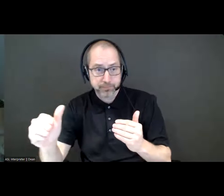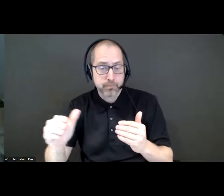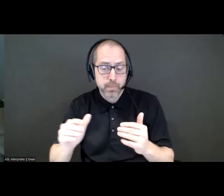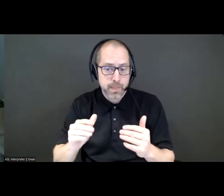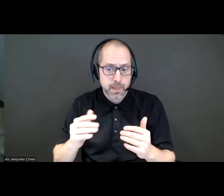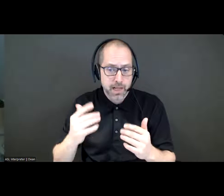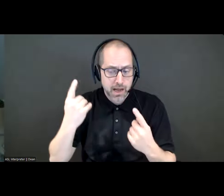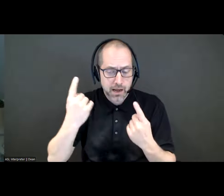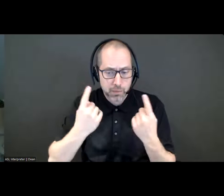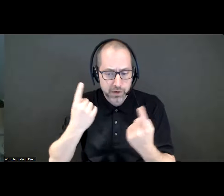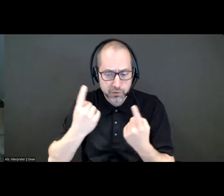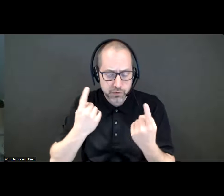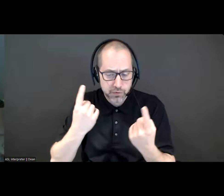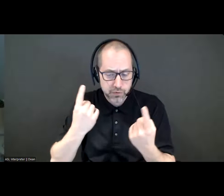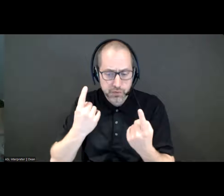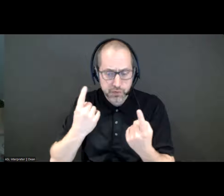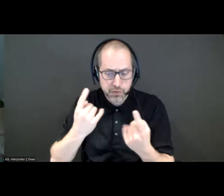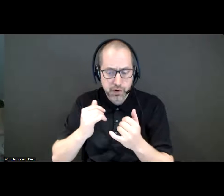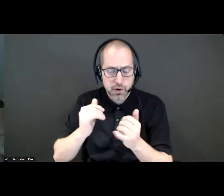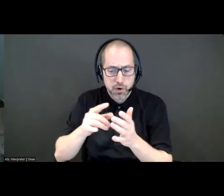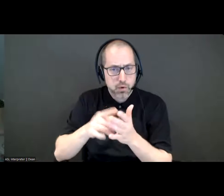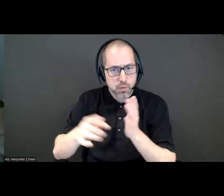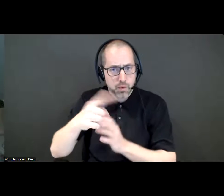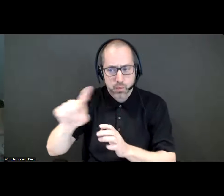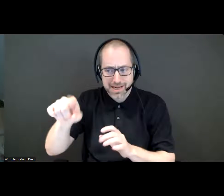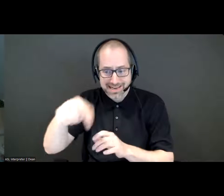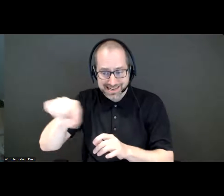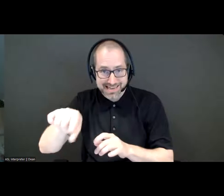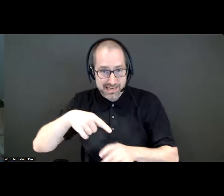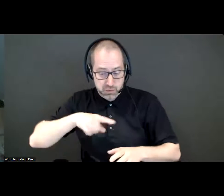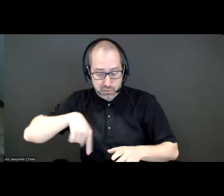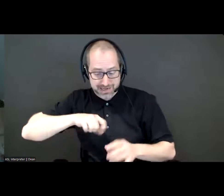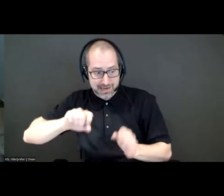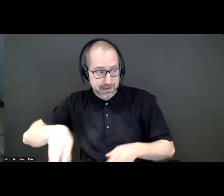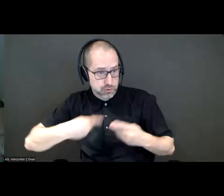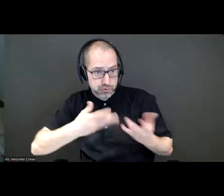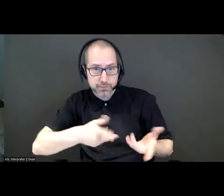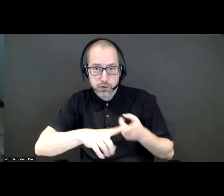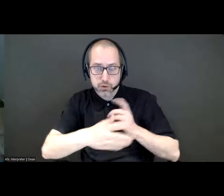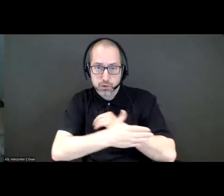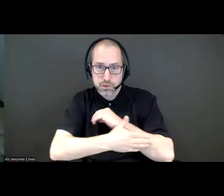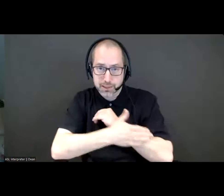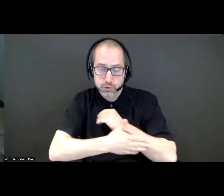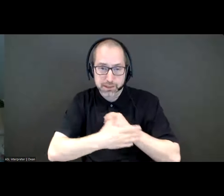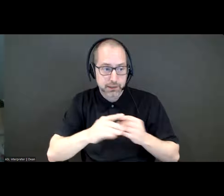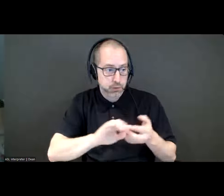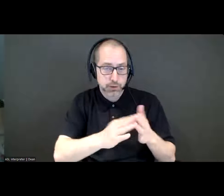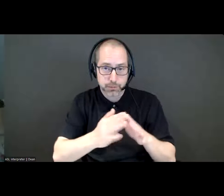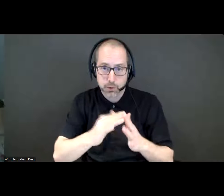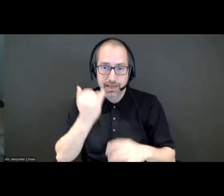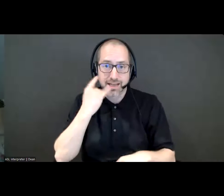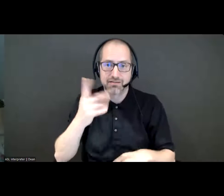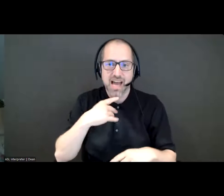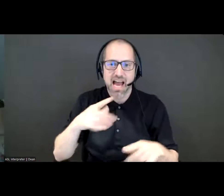we would all be able to contribute to the country and community if stereotypes changed and we